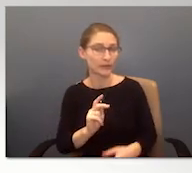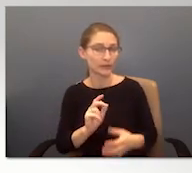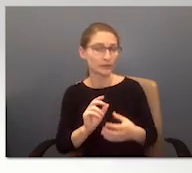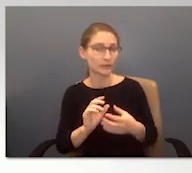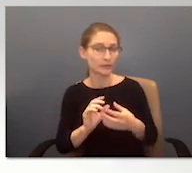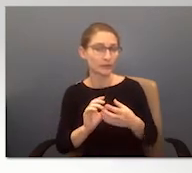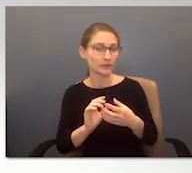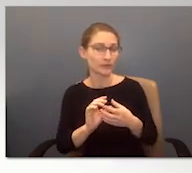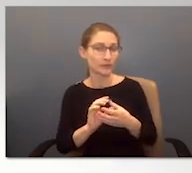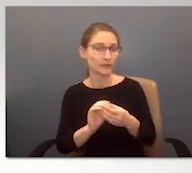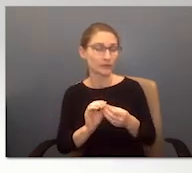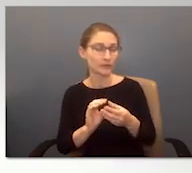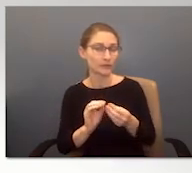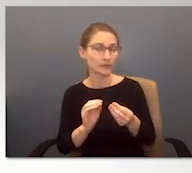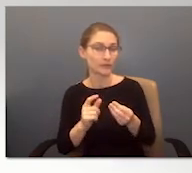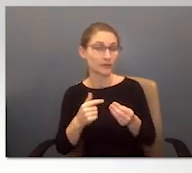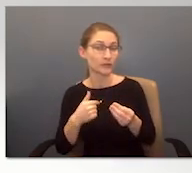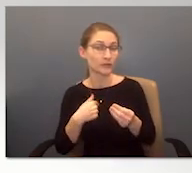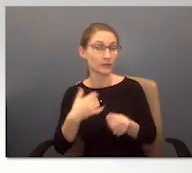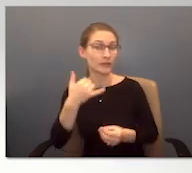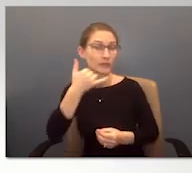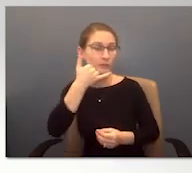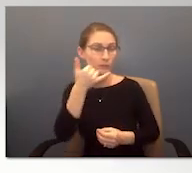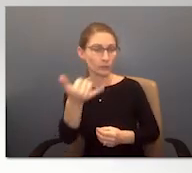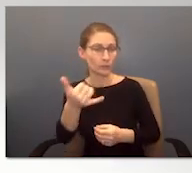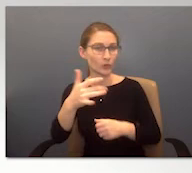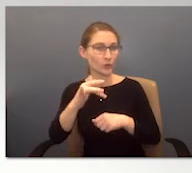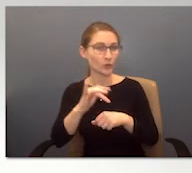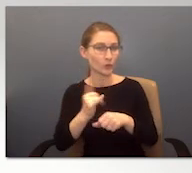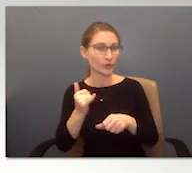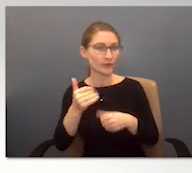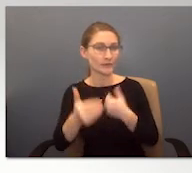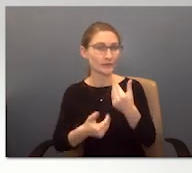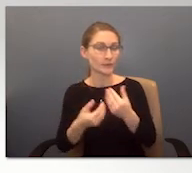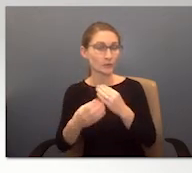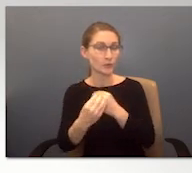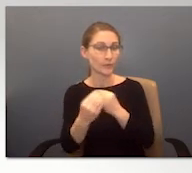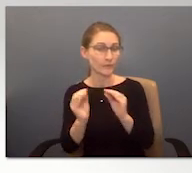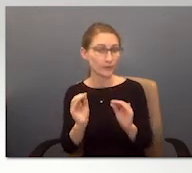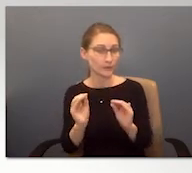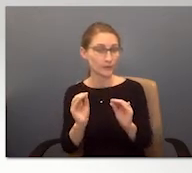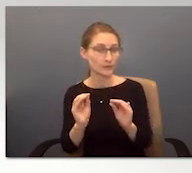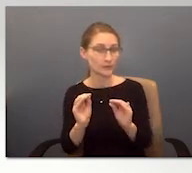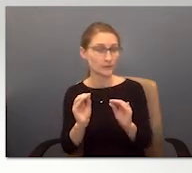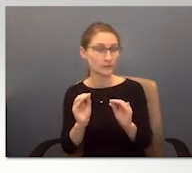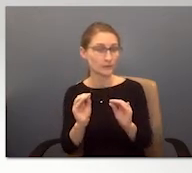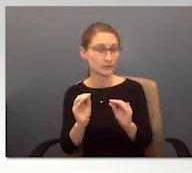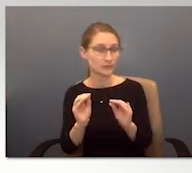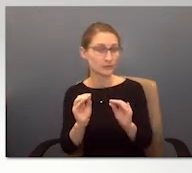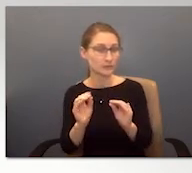talk to people at the Early Steps offices in my county is that's our model.